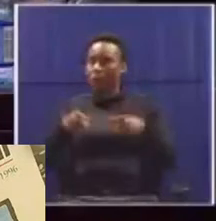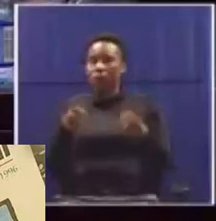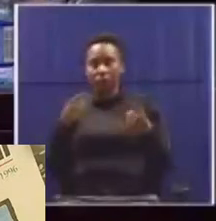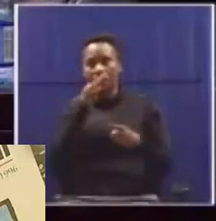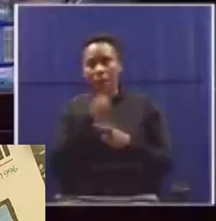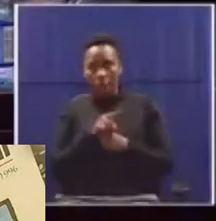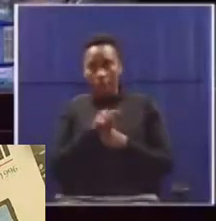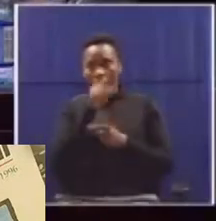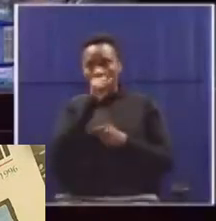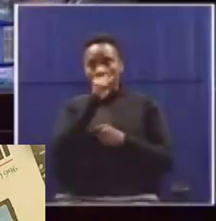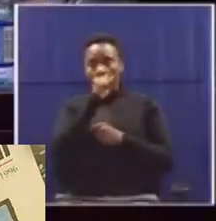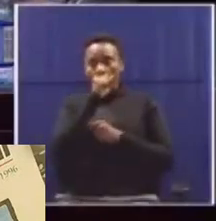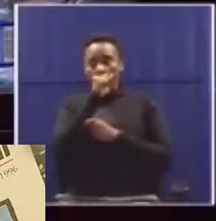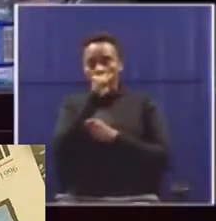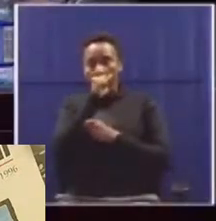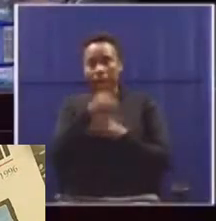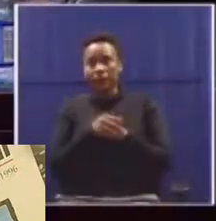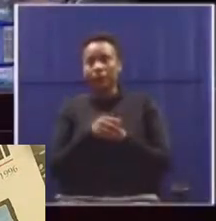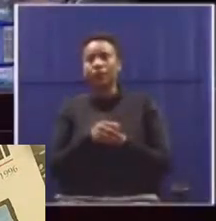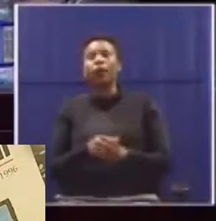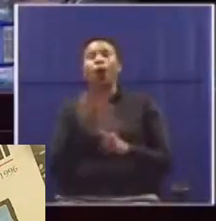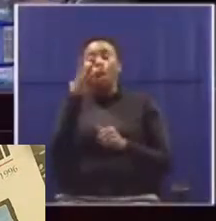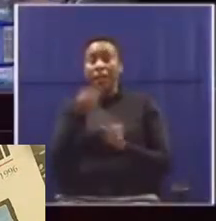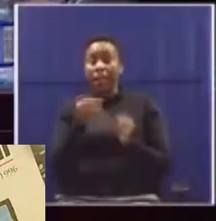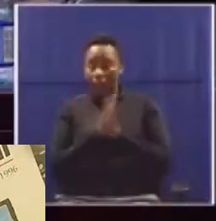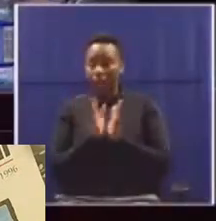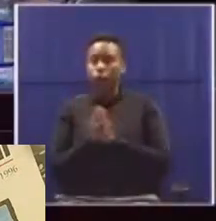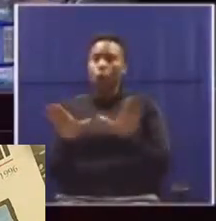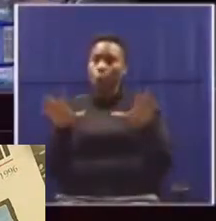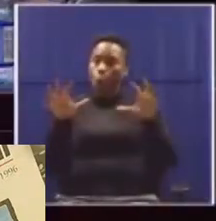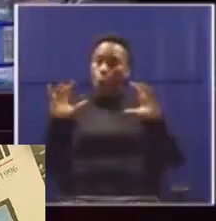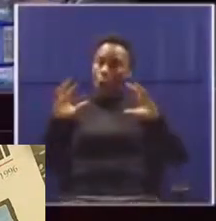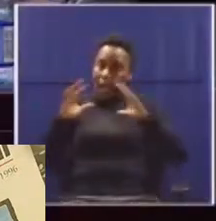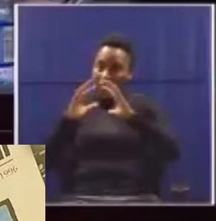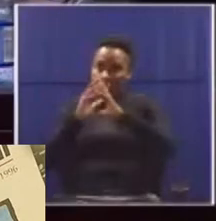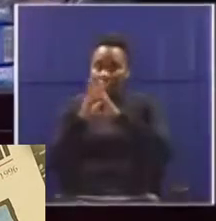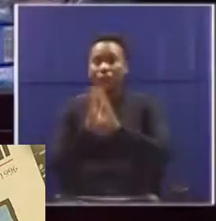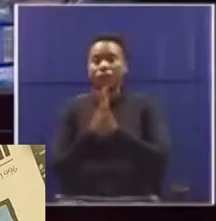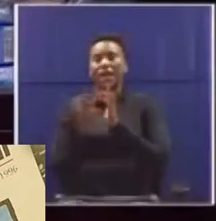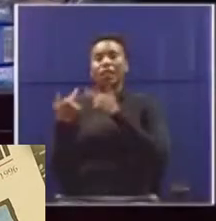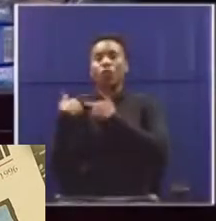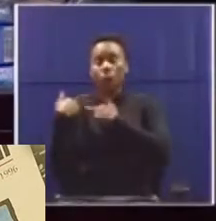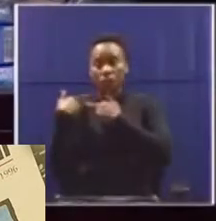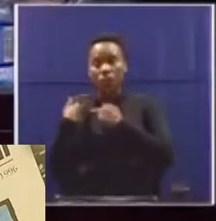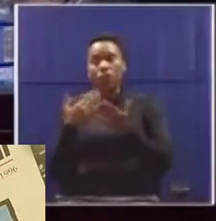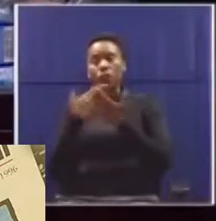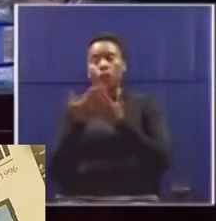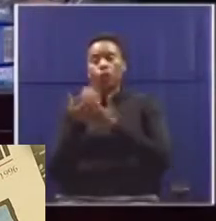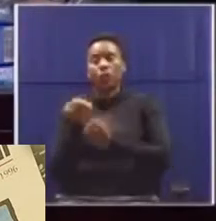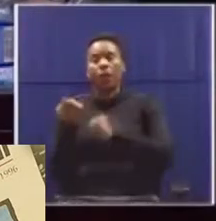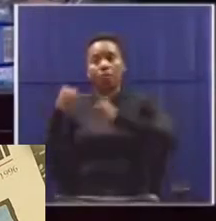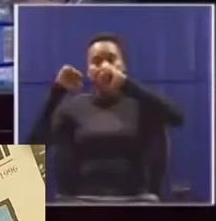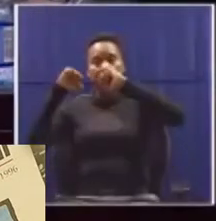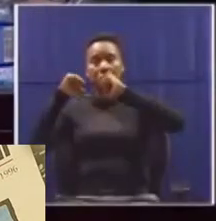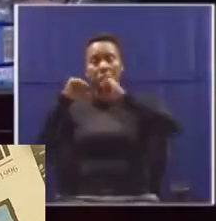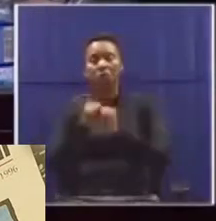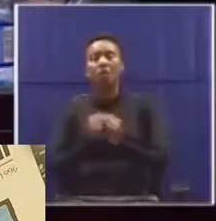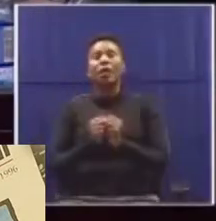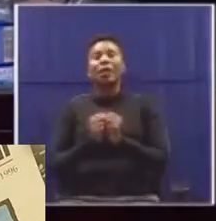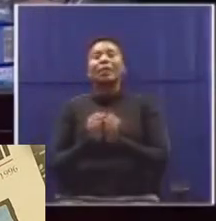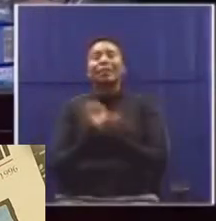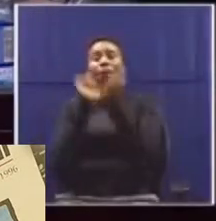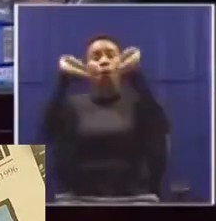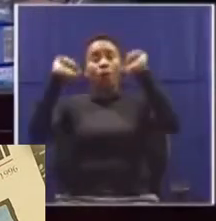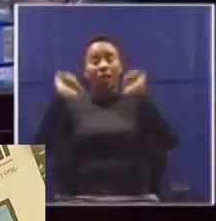we therefore have the collective responsibility to defend our Democratic gains Air South Africa